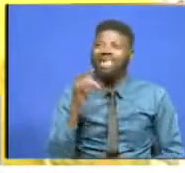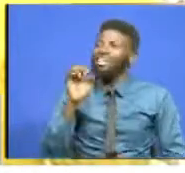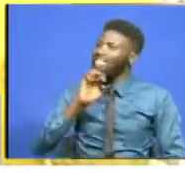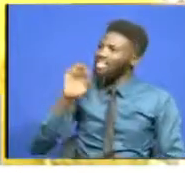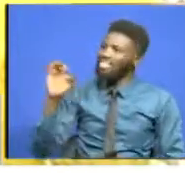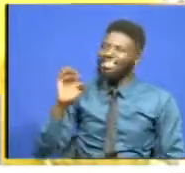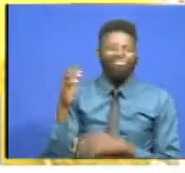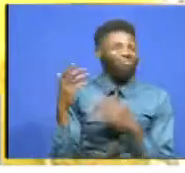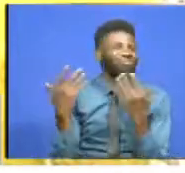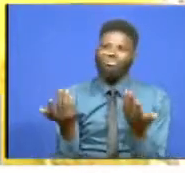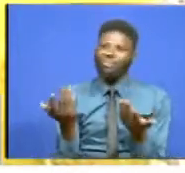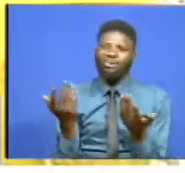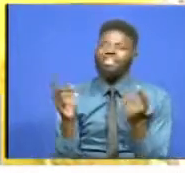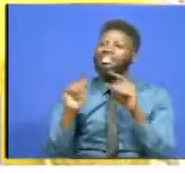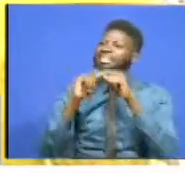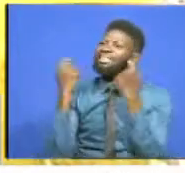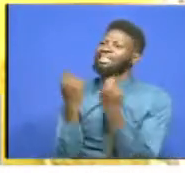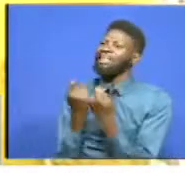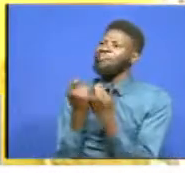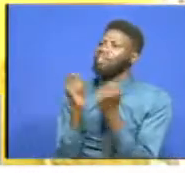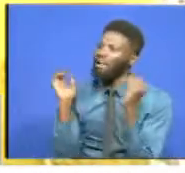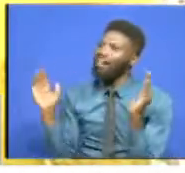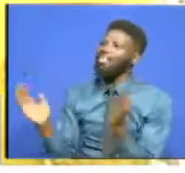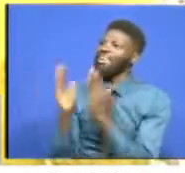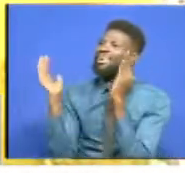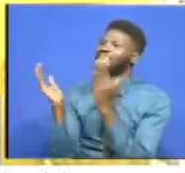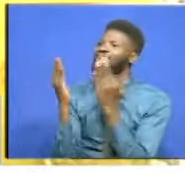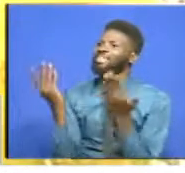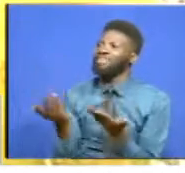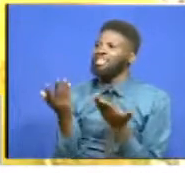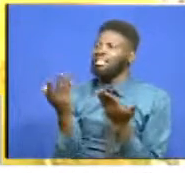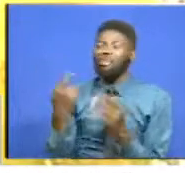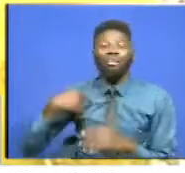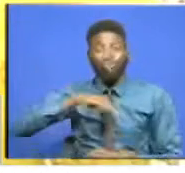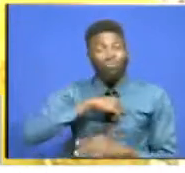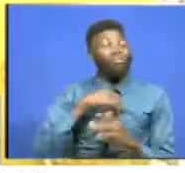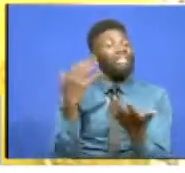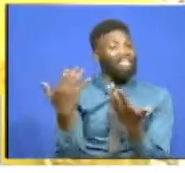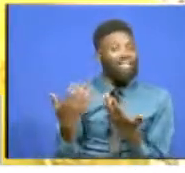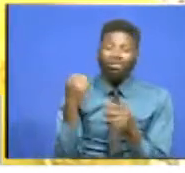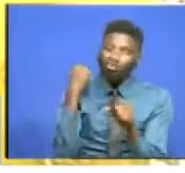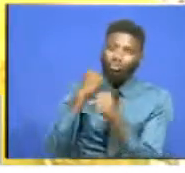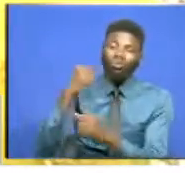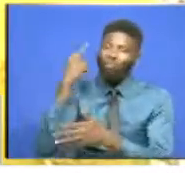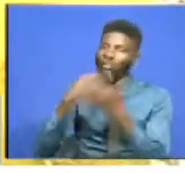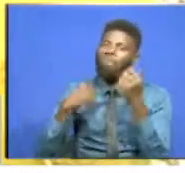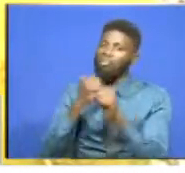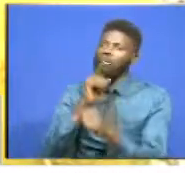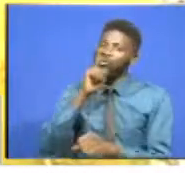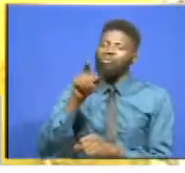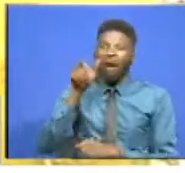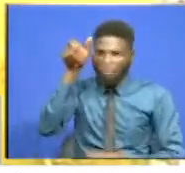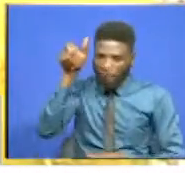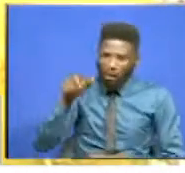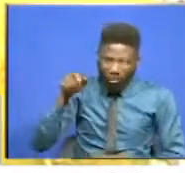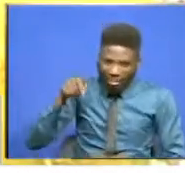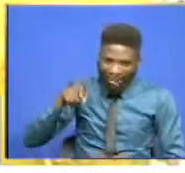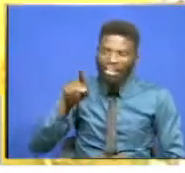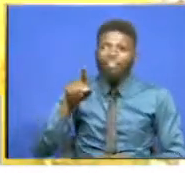is tribalism. That's interesting tribalism. What we need to do is to ensure that whoever sits at the seat of the member